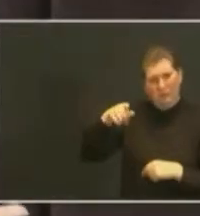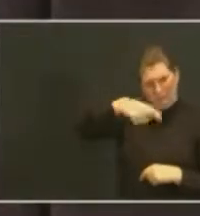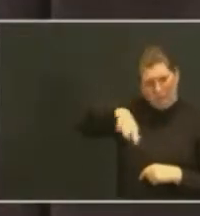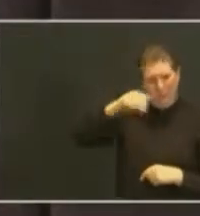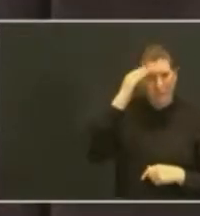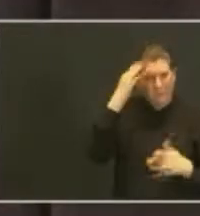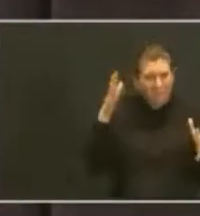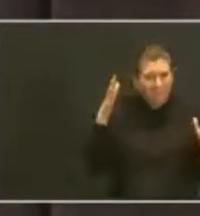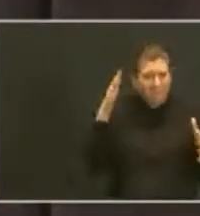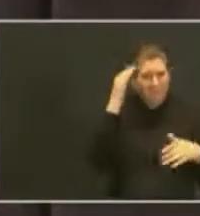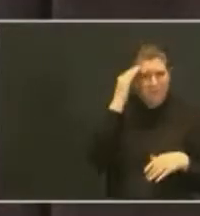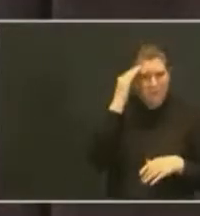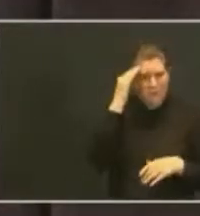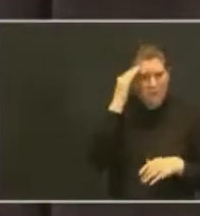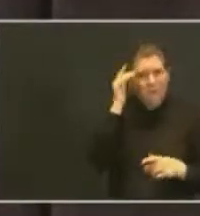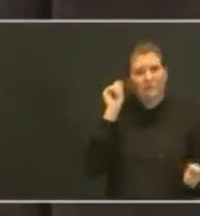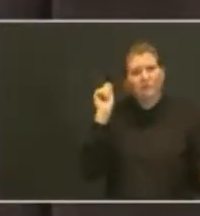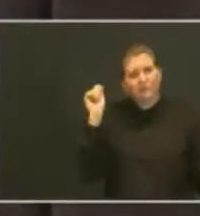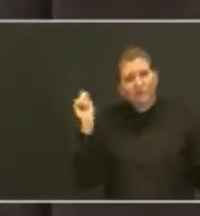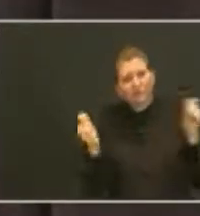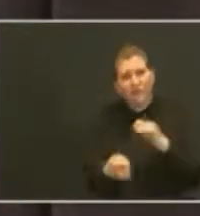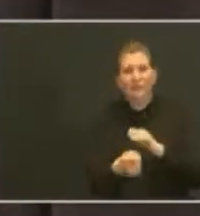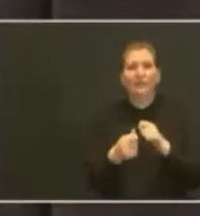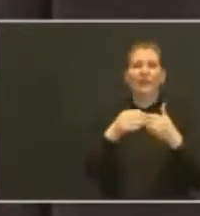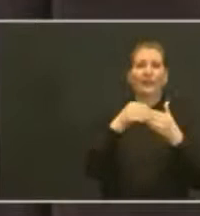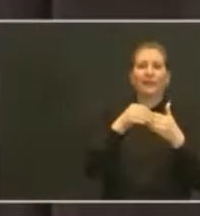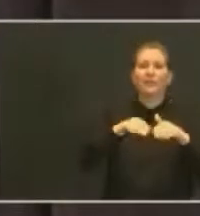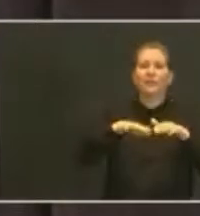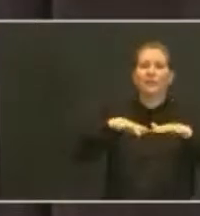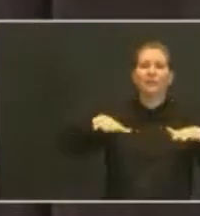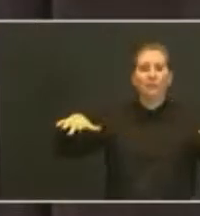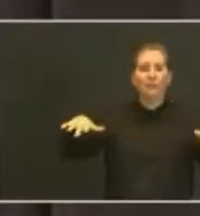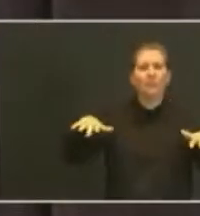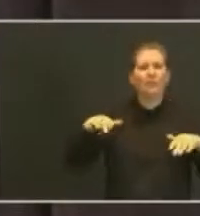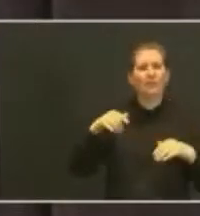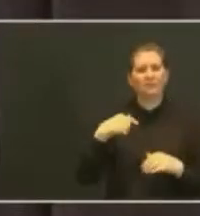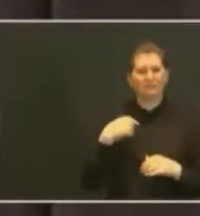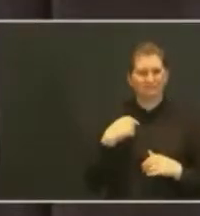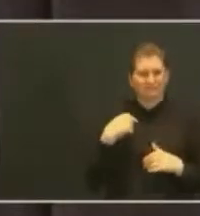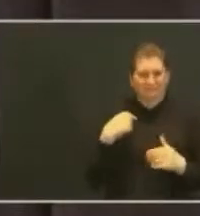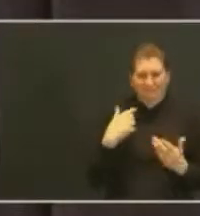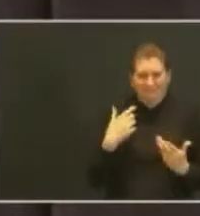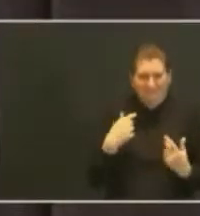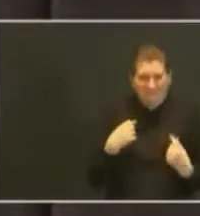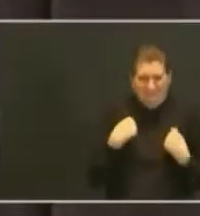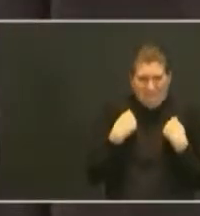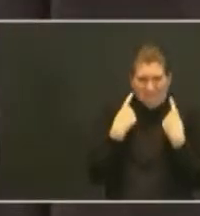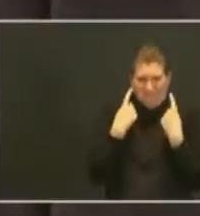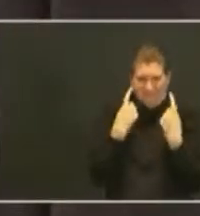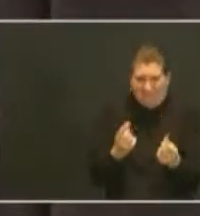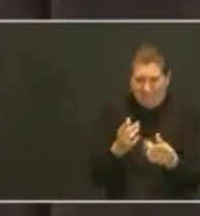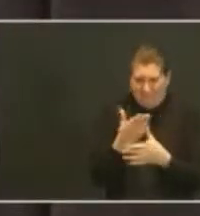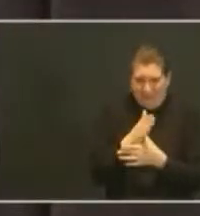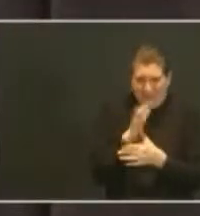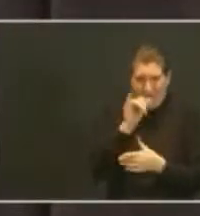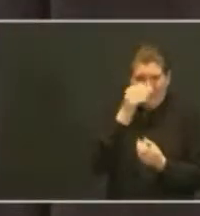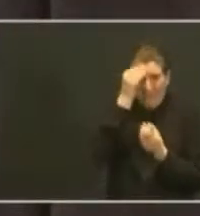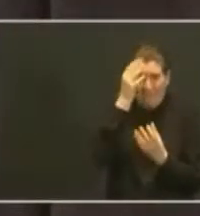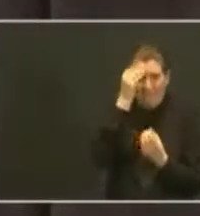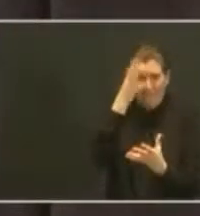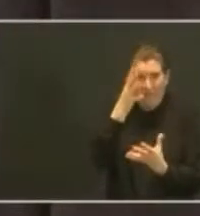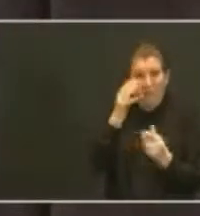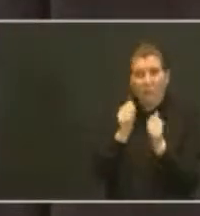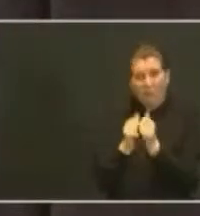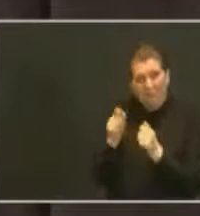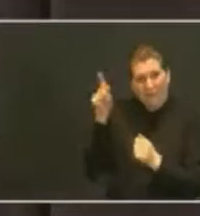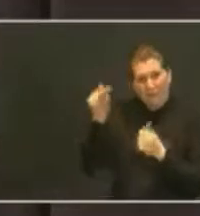the leadership of our COVID unit. We have shared that with Lieutenant Governor McKee this week as it's rolling